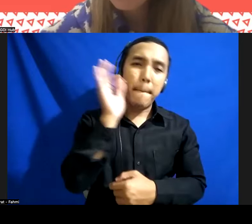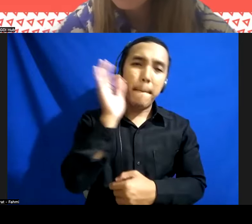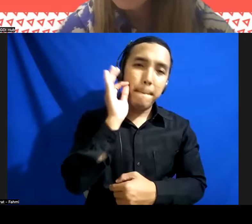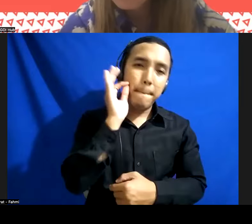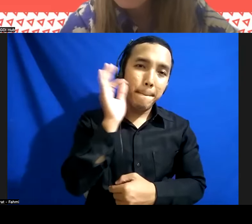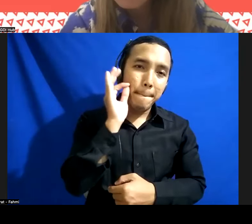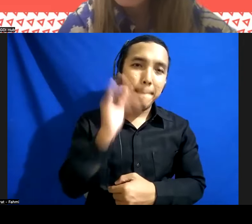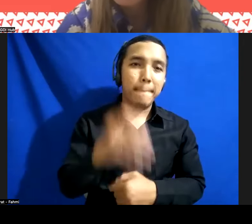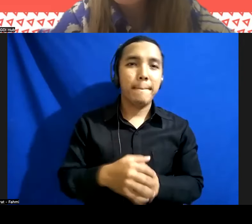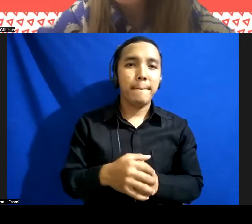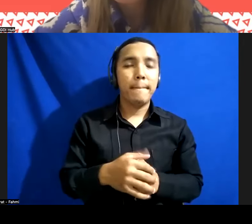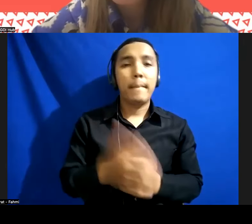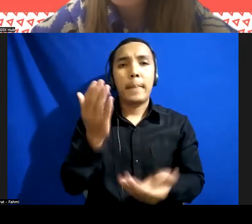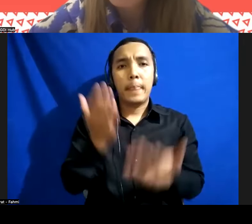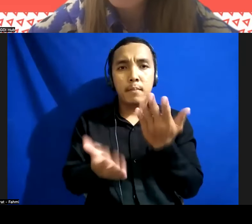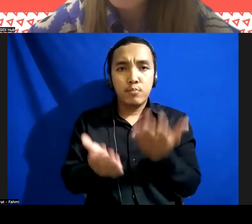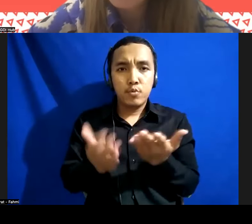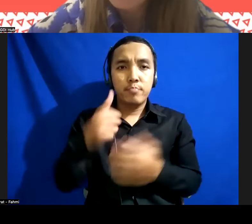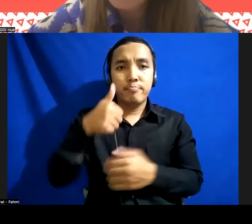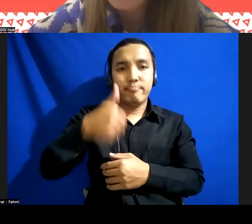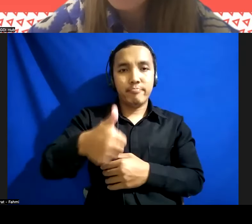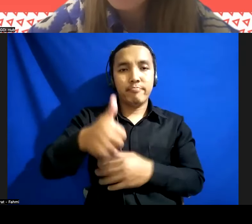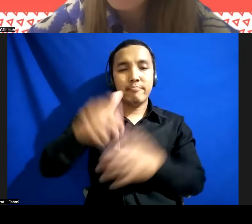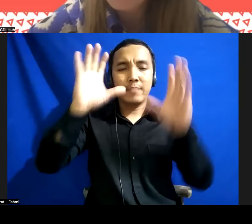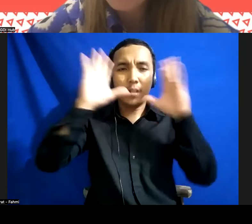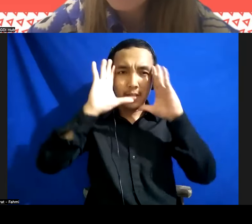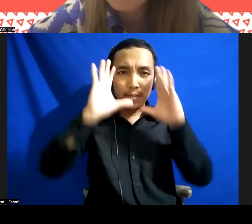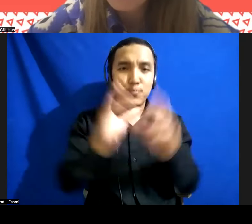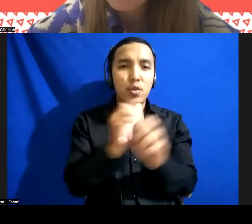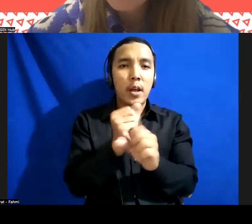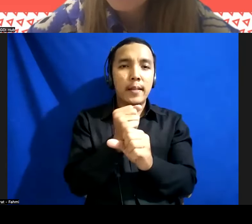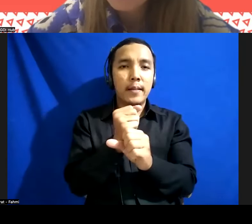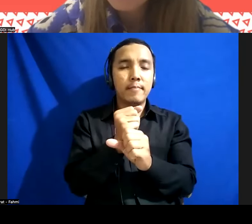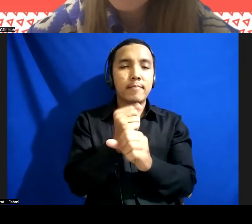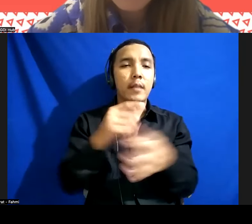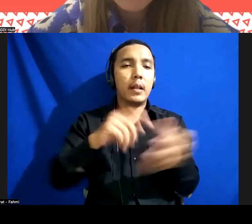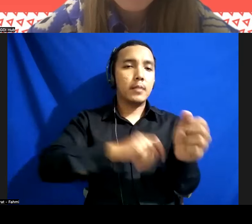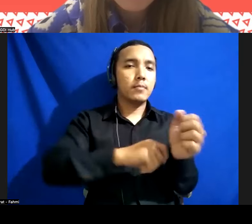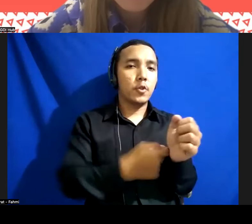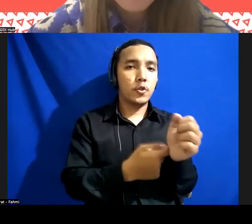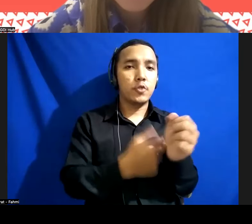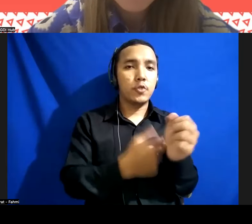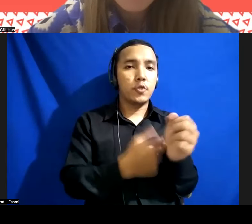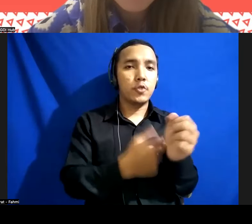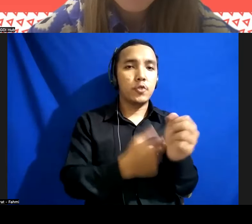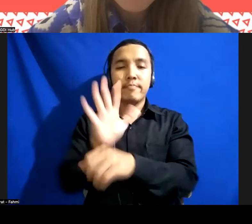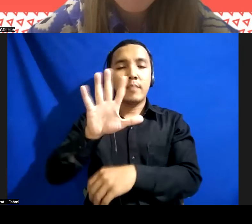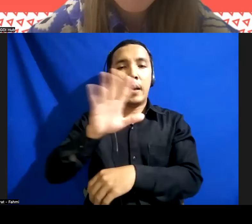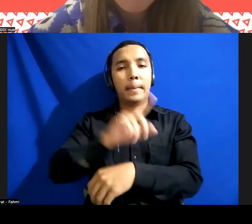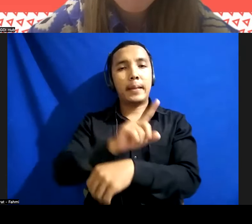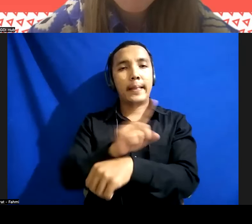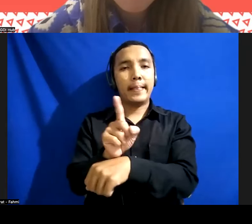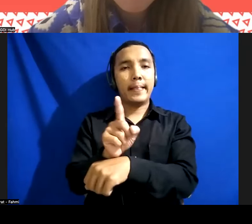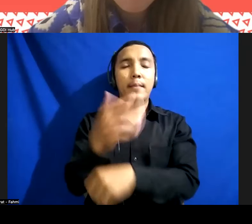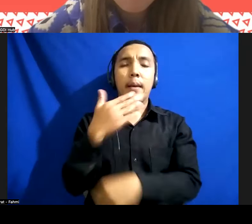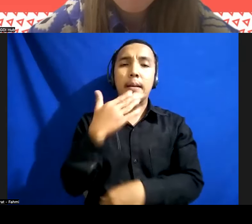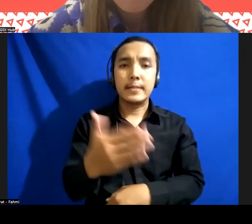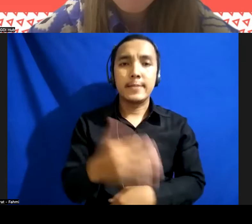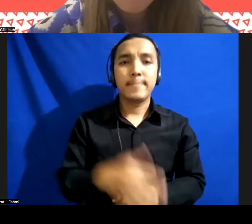that. Okay, so could you please summarize your comments, because you have gone over the allotted time.